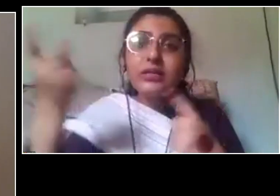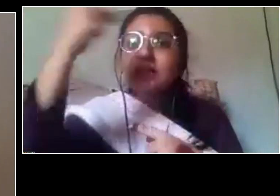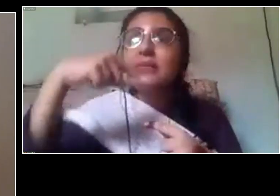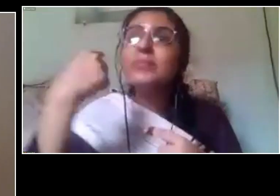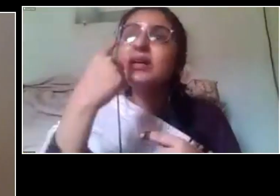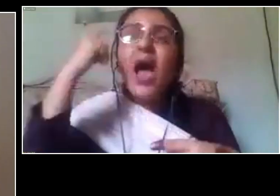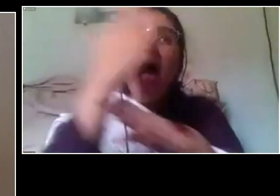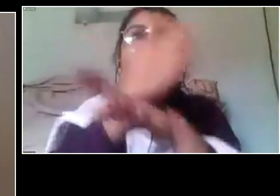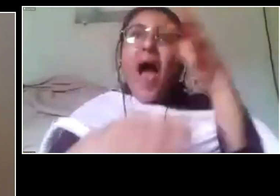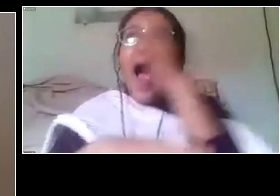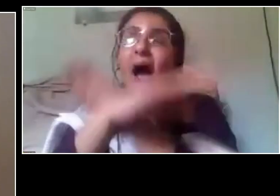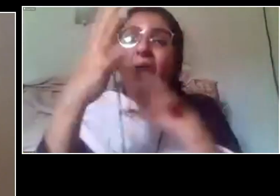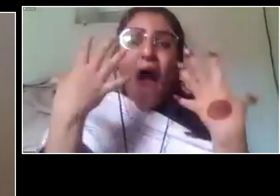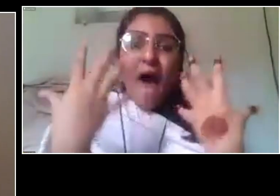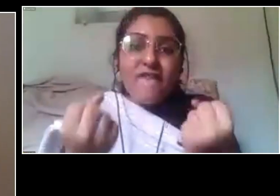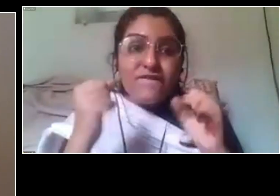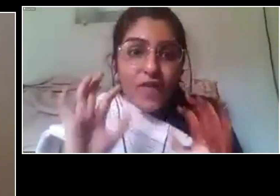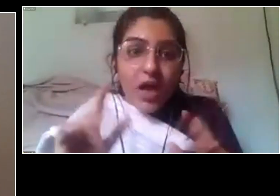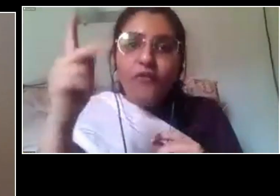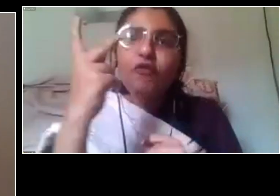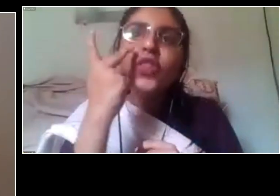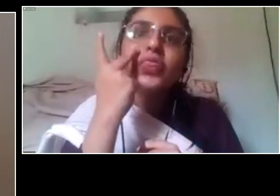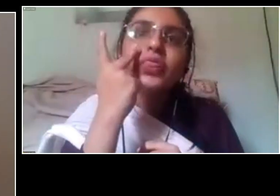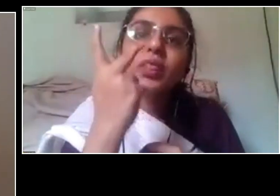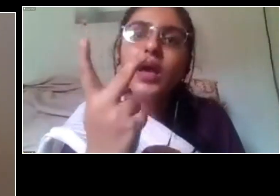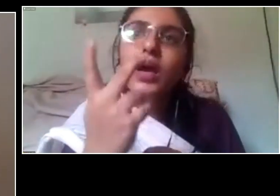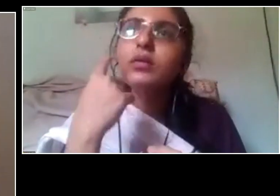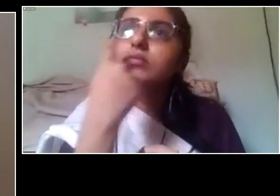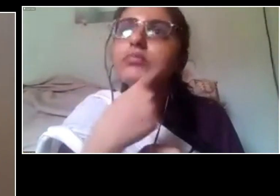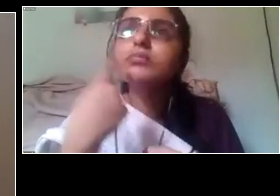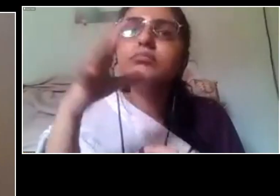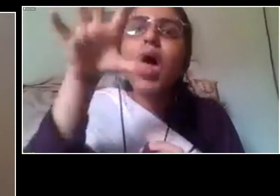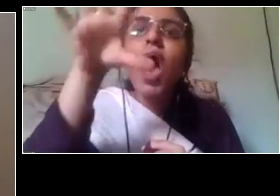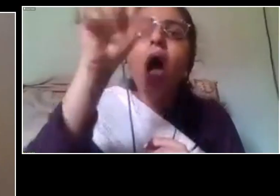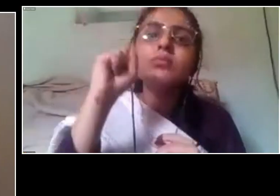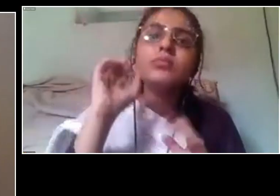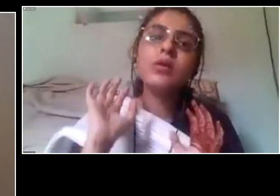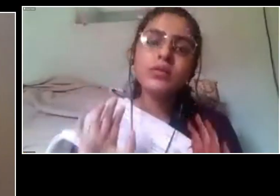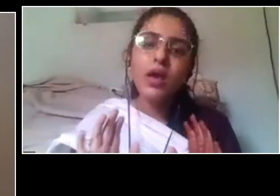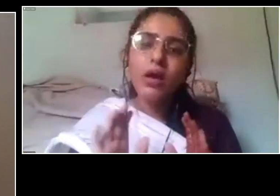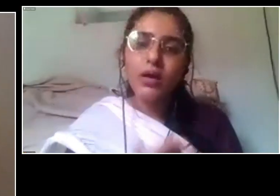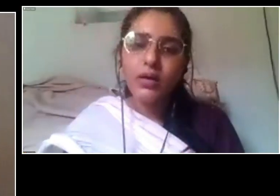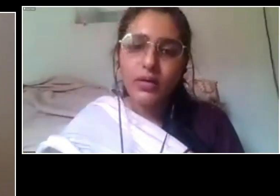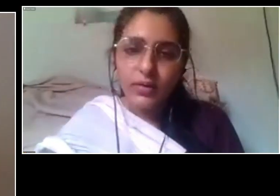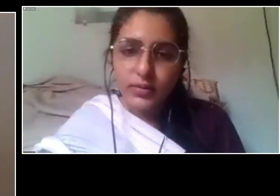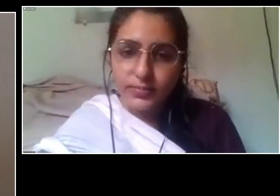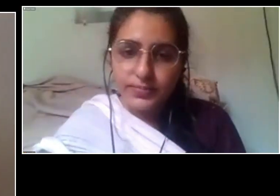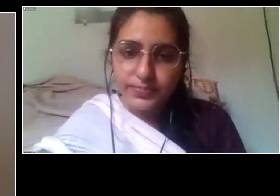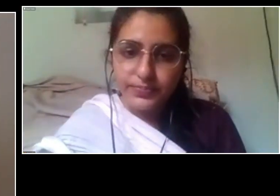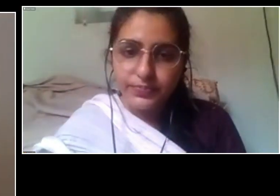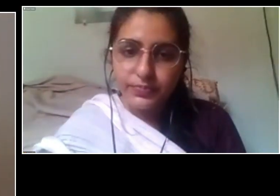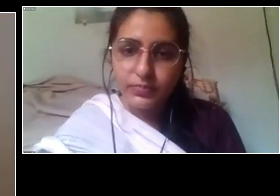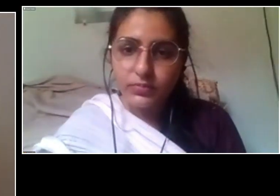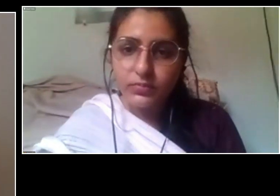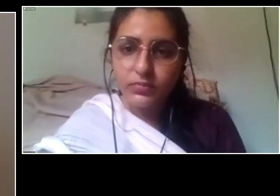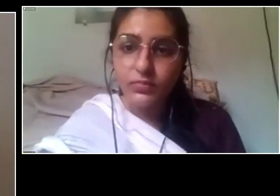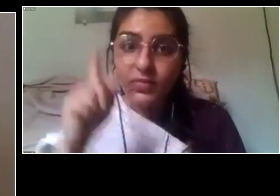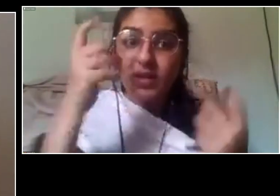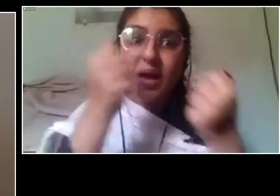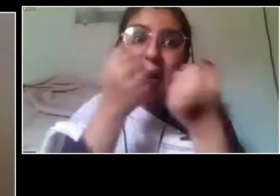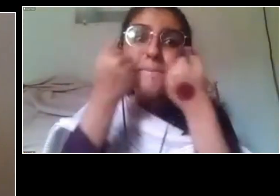disability. However, of course, we all benefit if we can see each other's mouths when we're wearing masks,